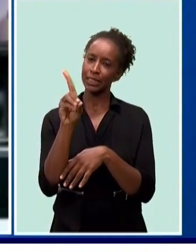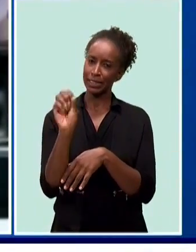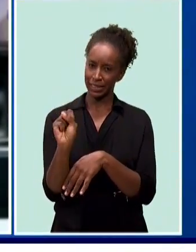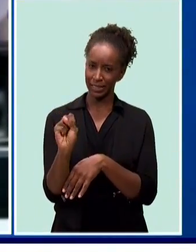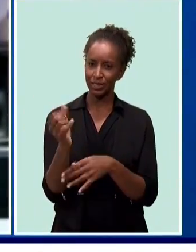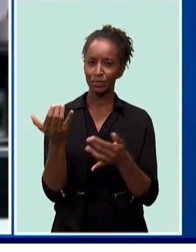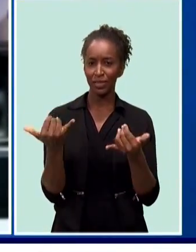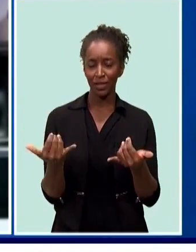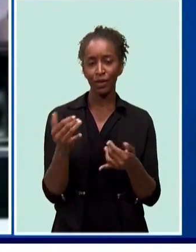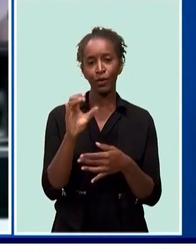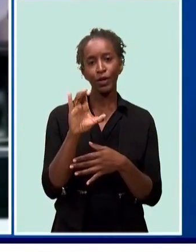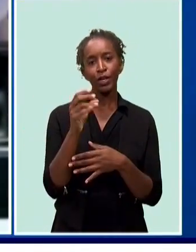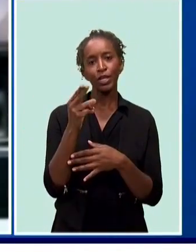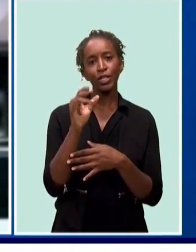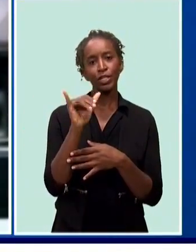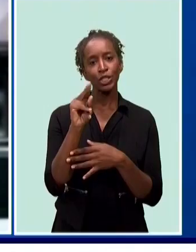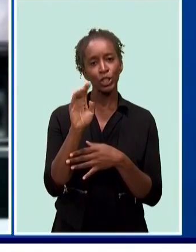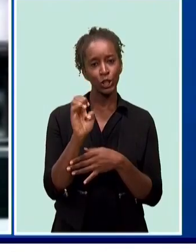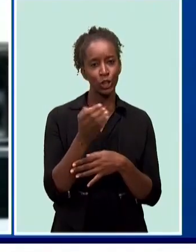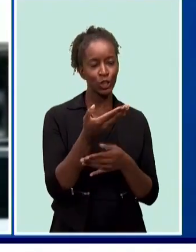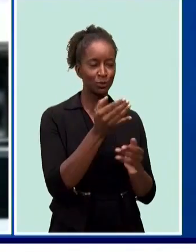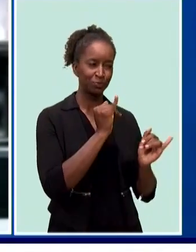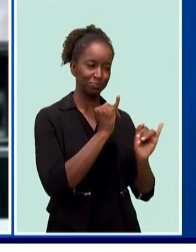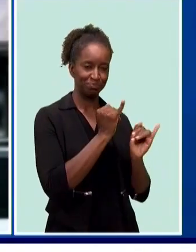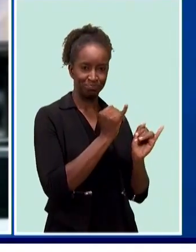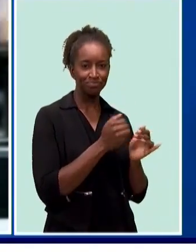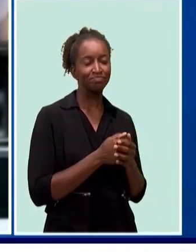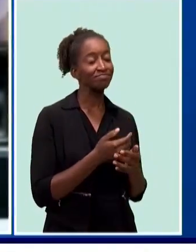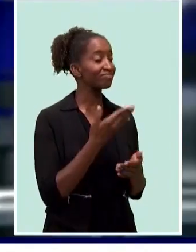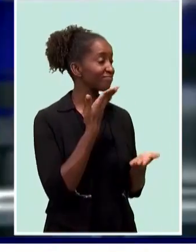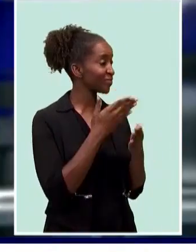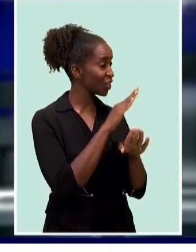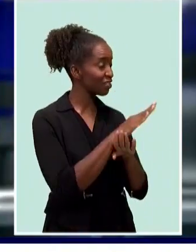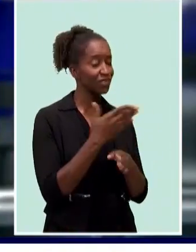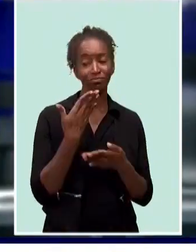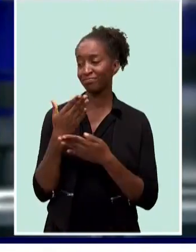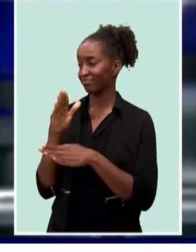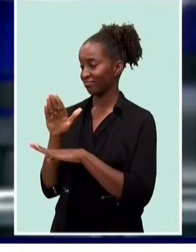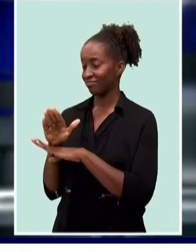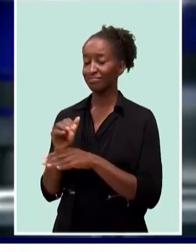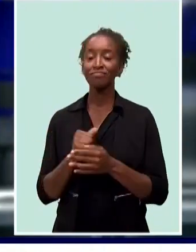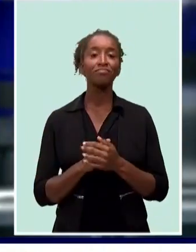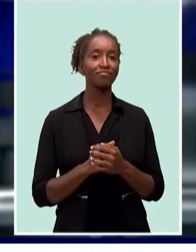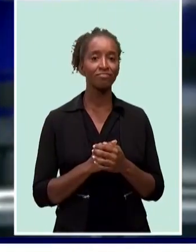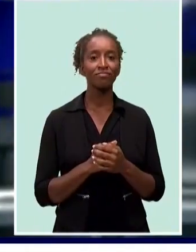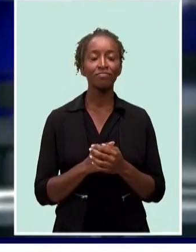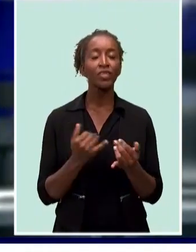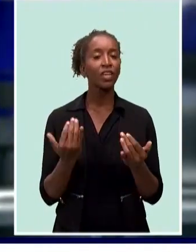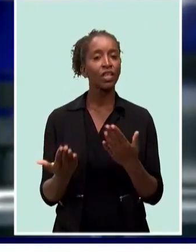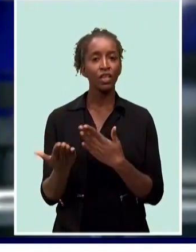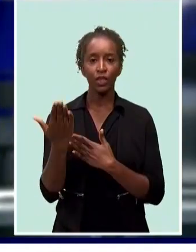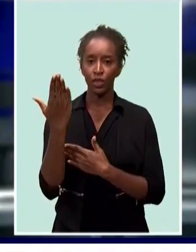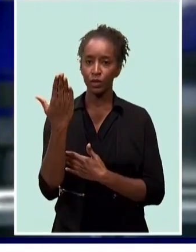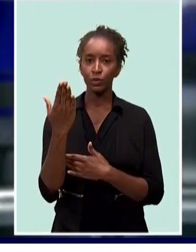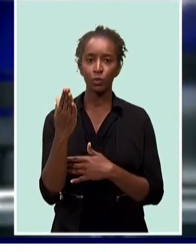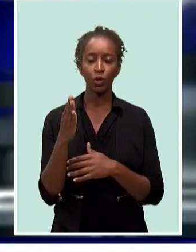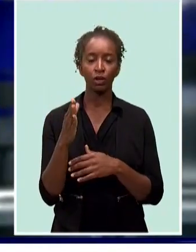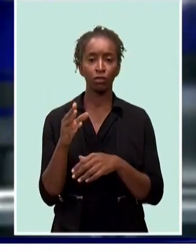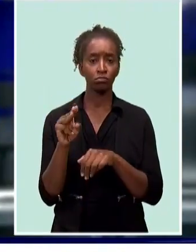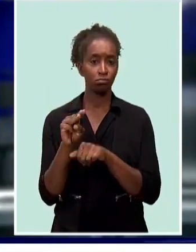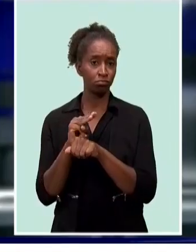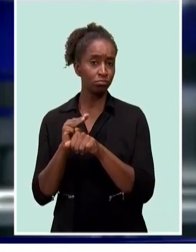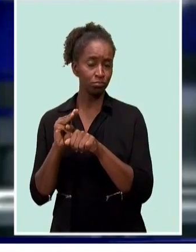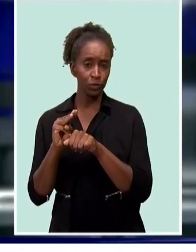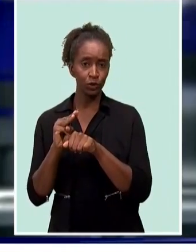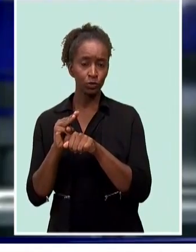revealed just this morning. Good evening to you, Shane. Good evening, Lisa. Well, these stats came out after the launch of an extensive survey that was